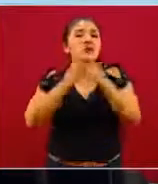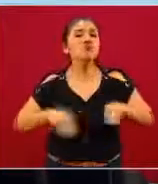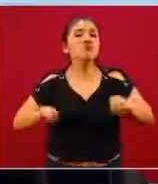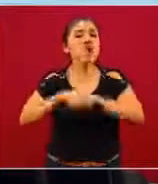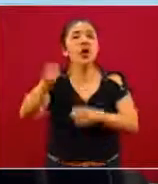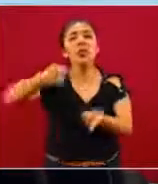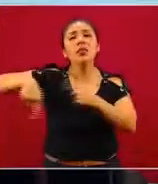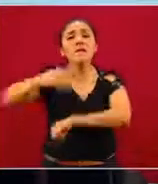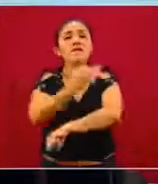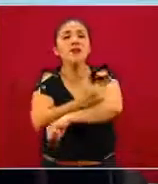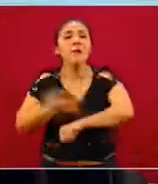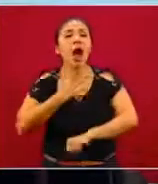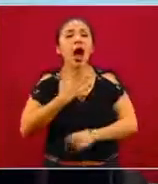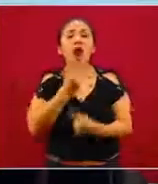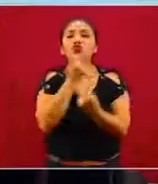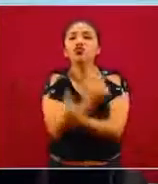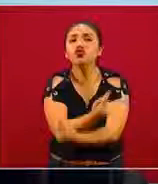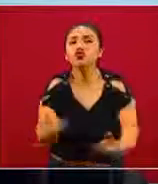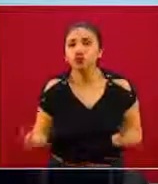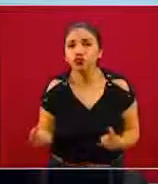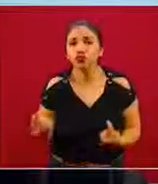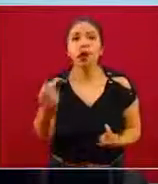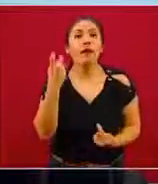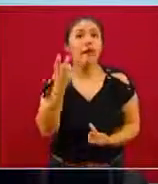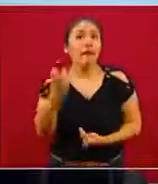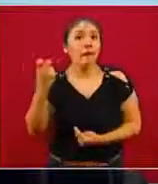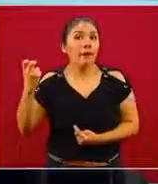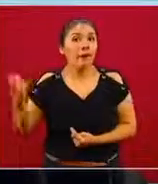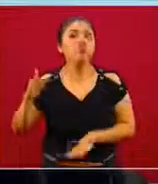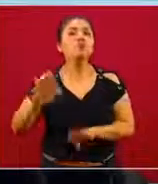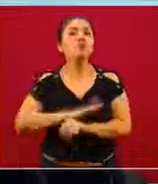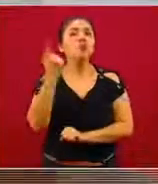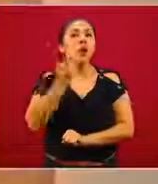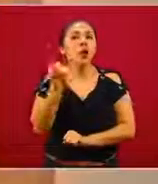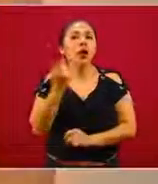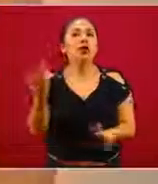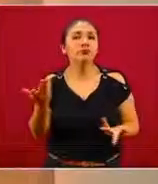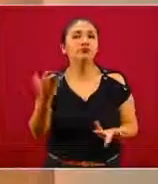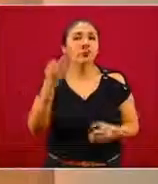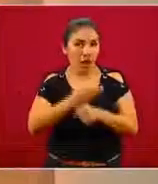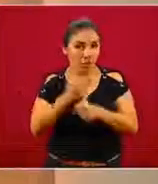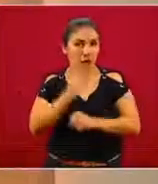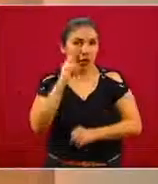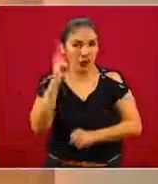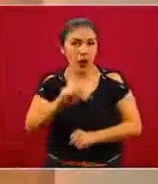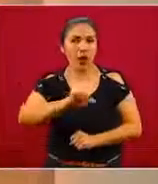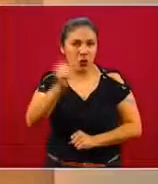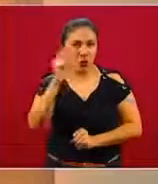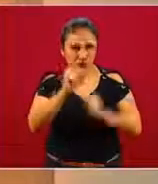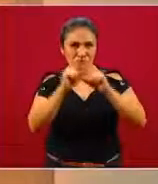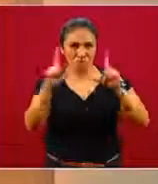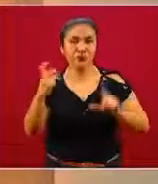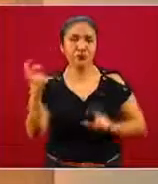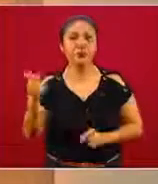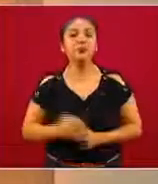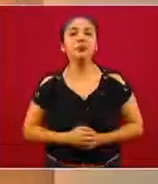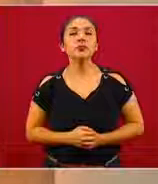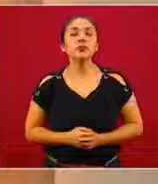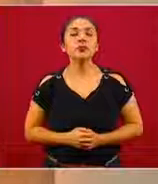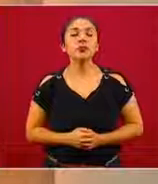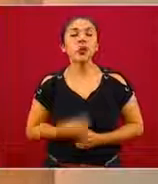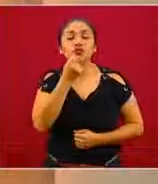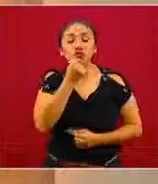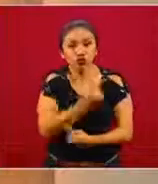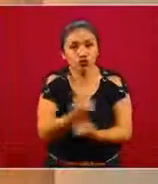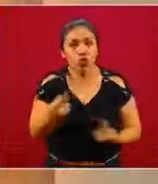families, prioritizing families that are struggling and who